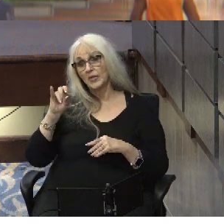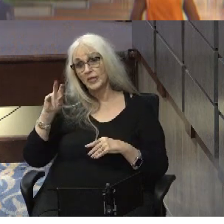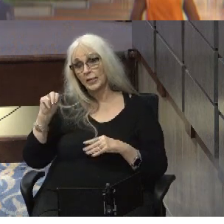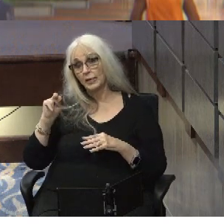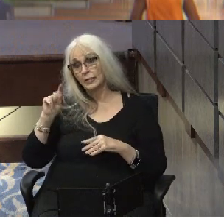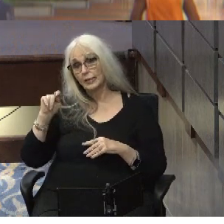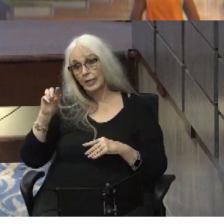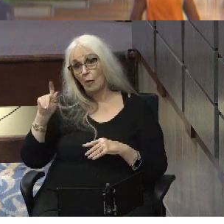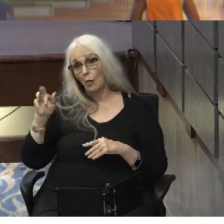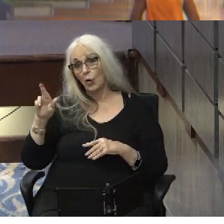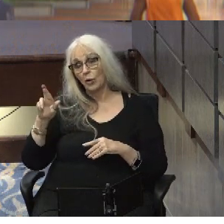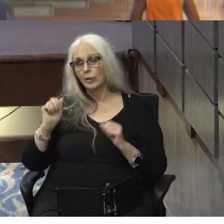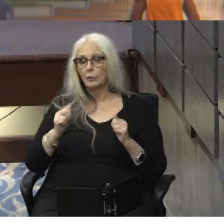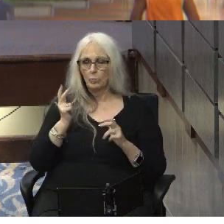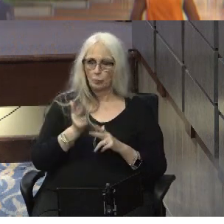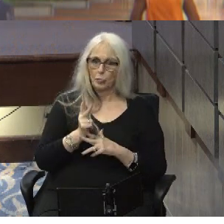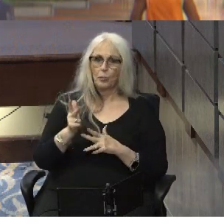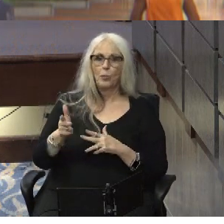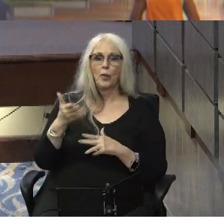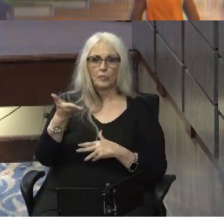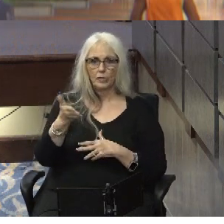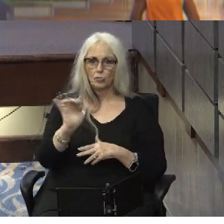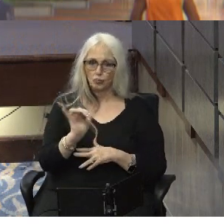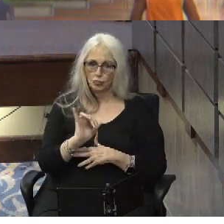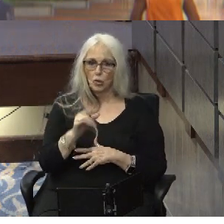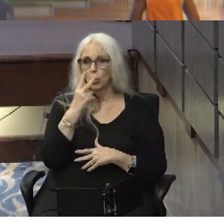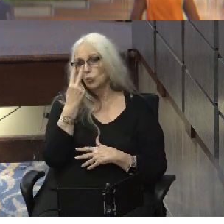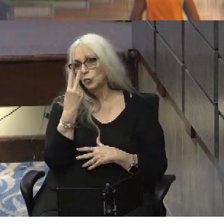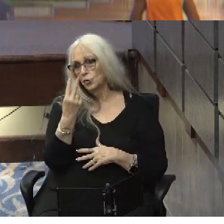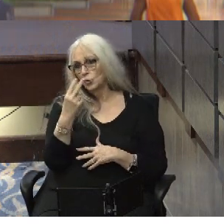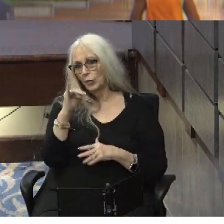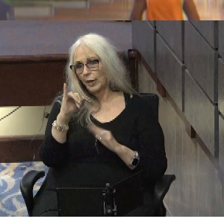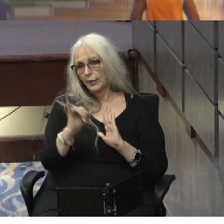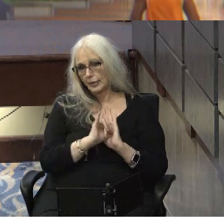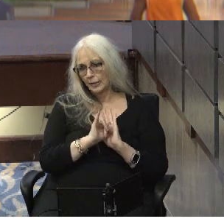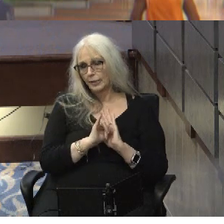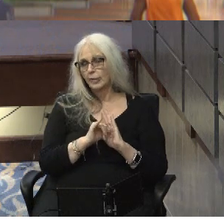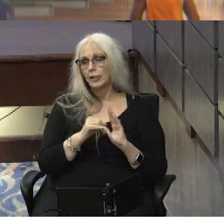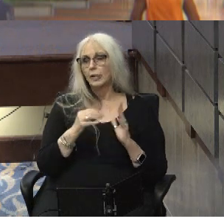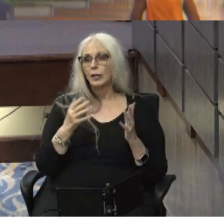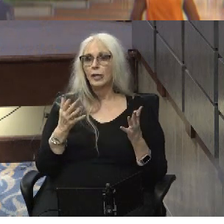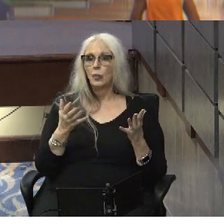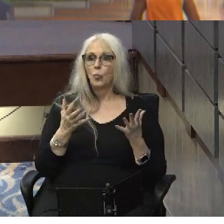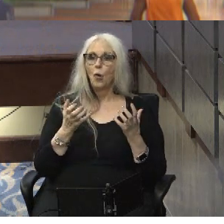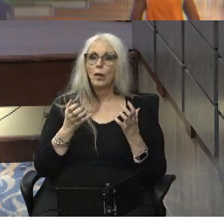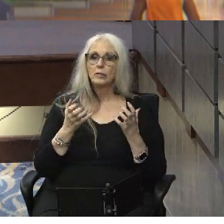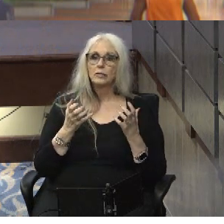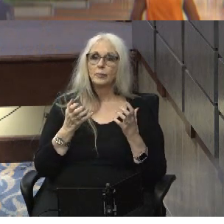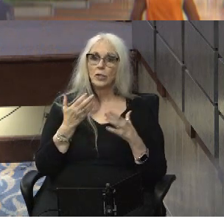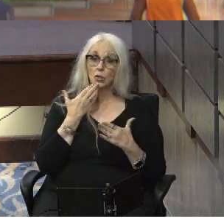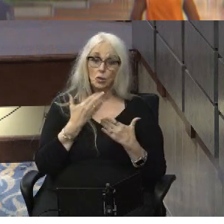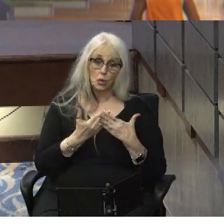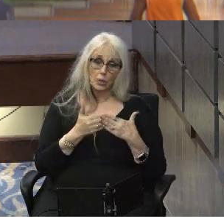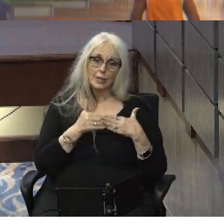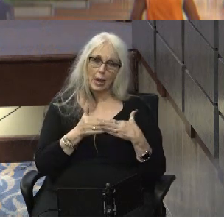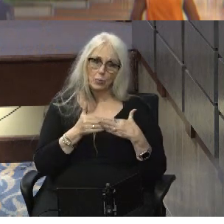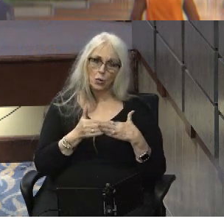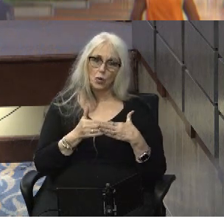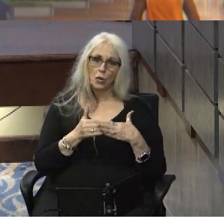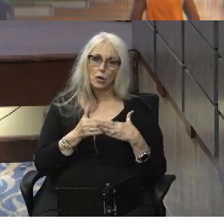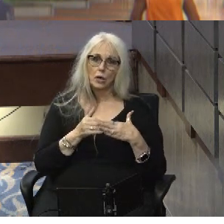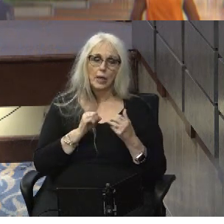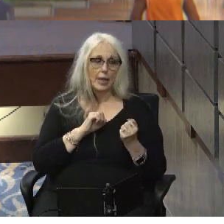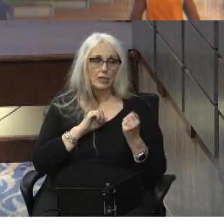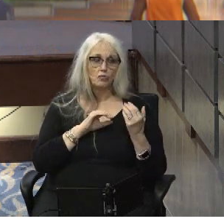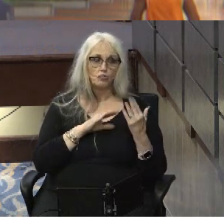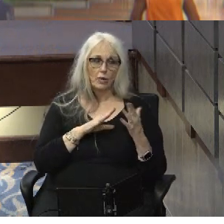mixed-use development. It's got 2 identities because it really wants to be a good neighbor here and address the language